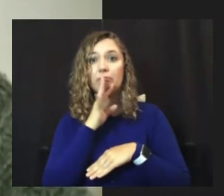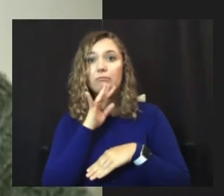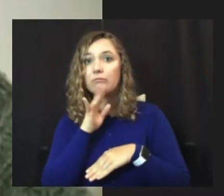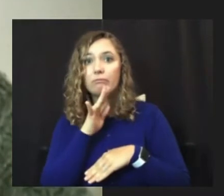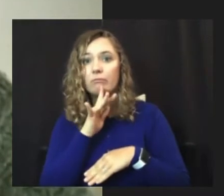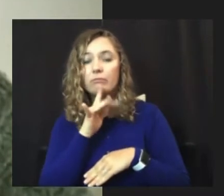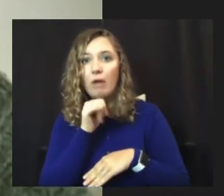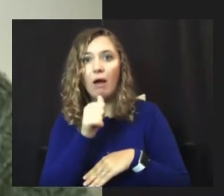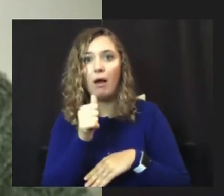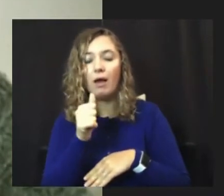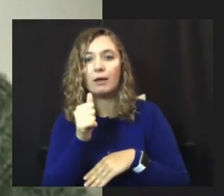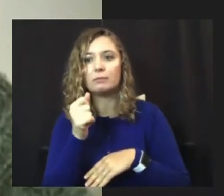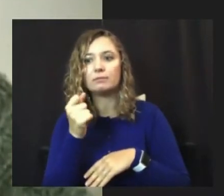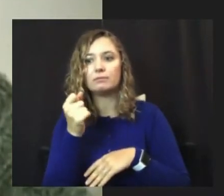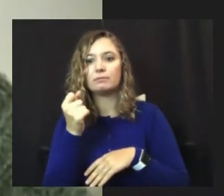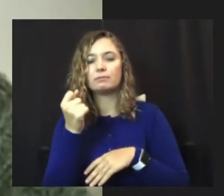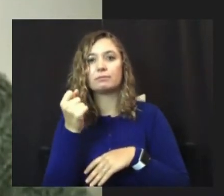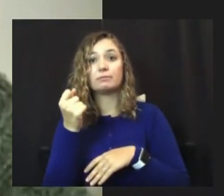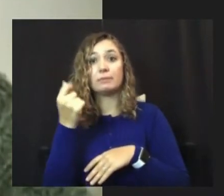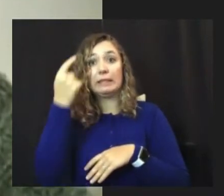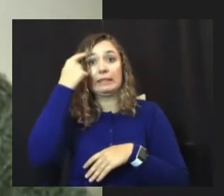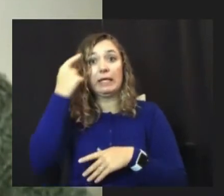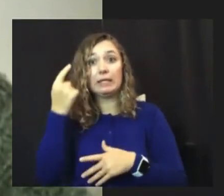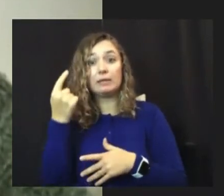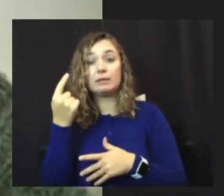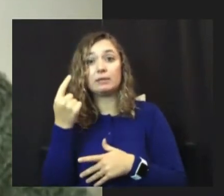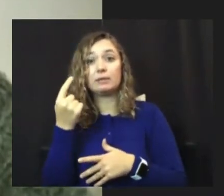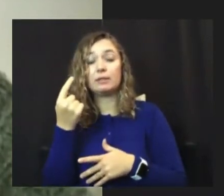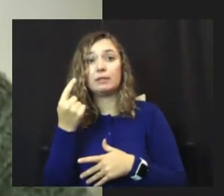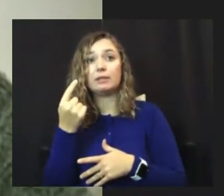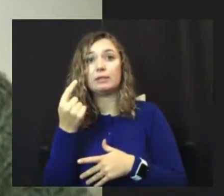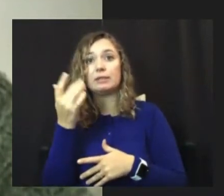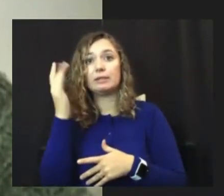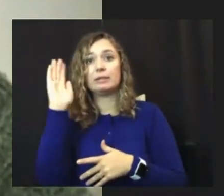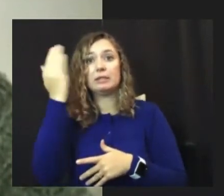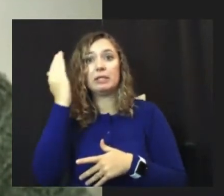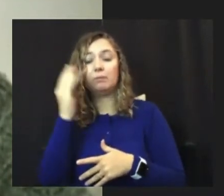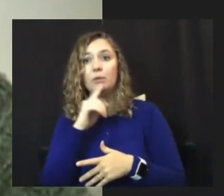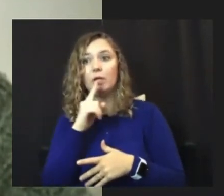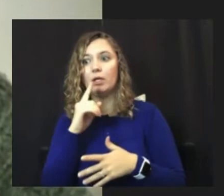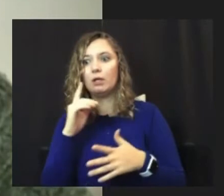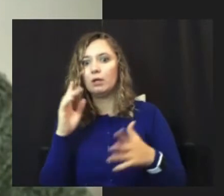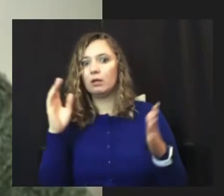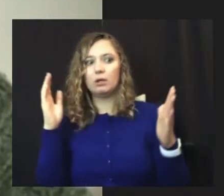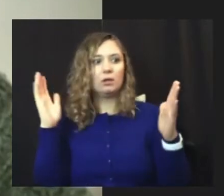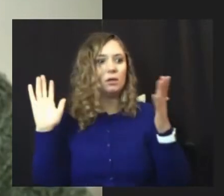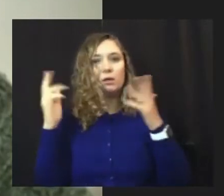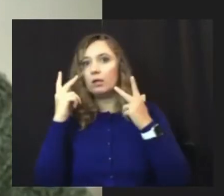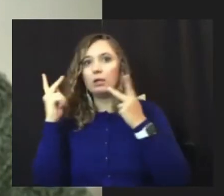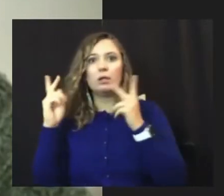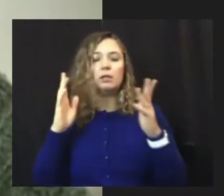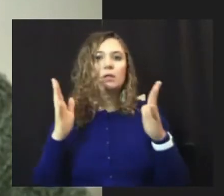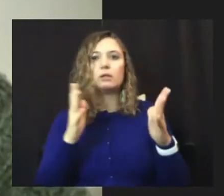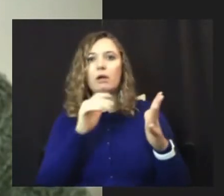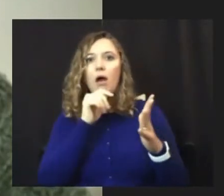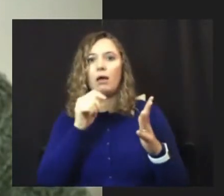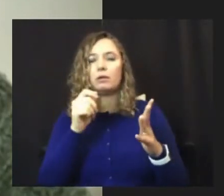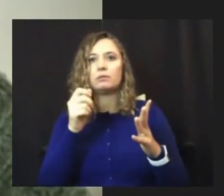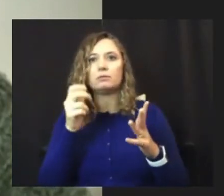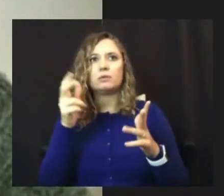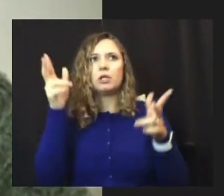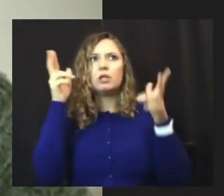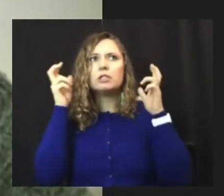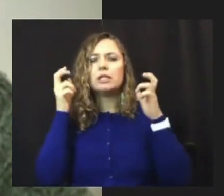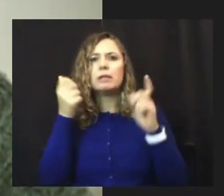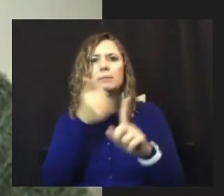and he was described as being in hysterics and not understanding what he was hearing